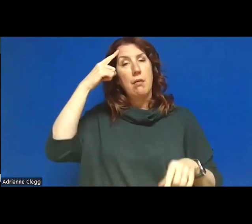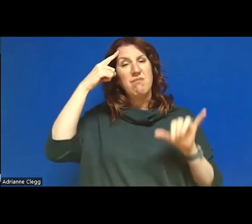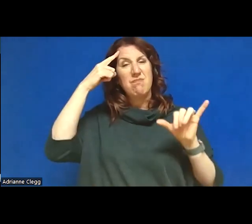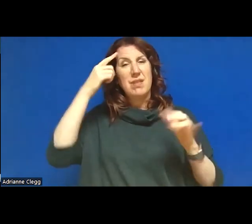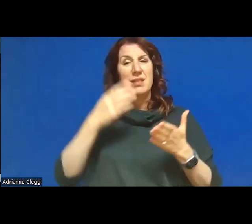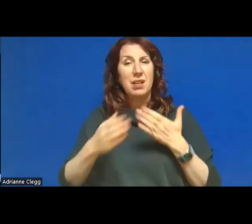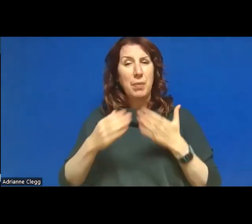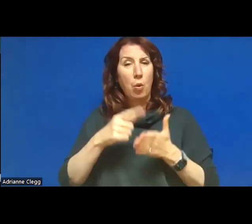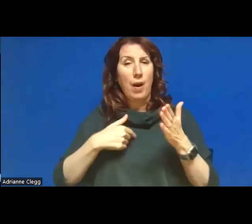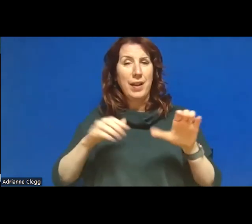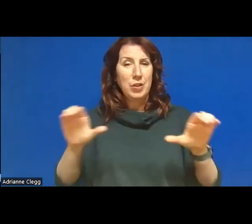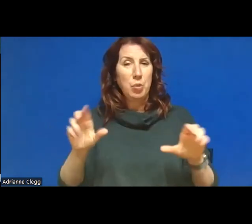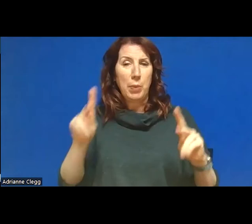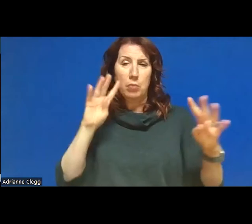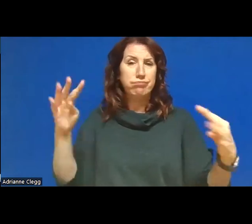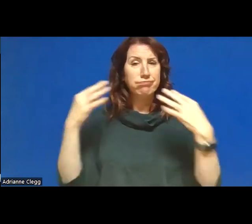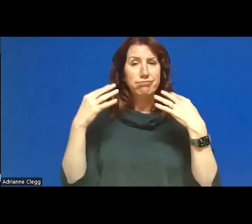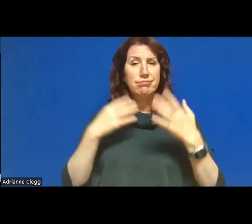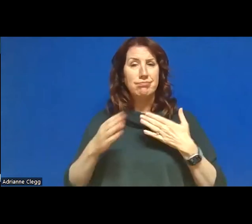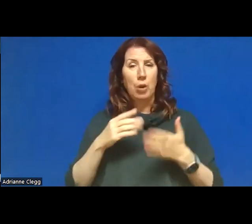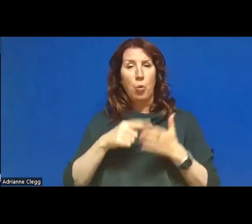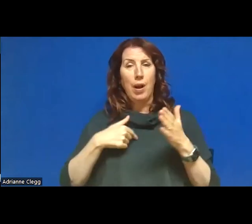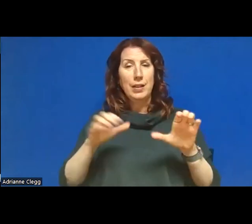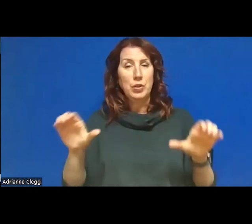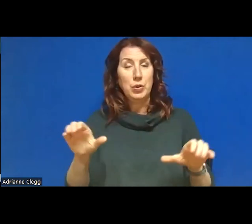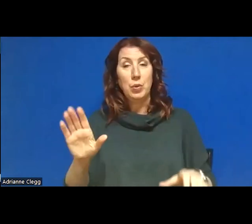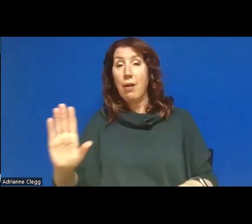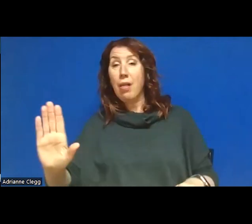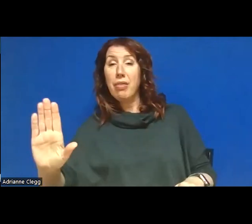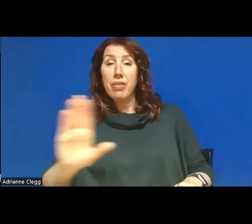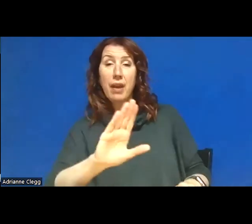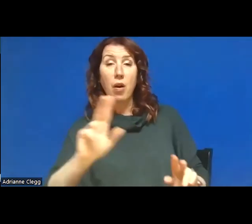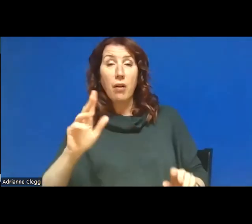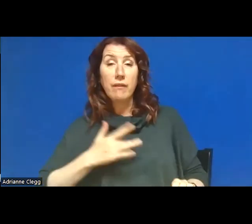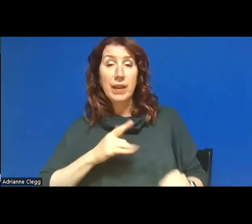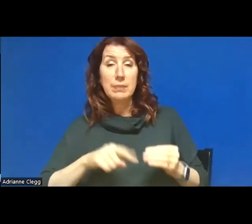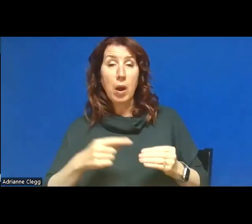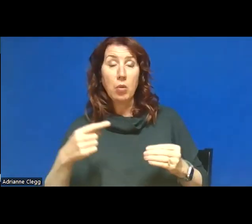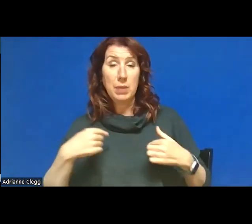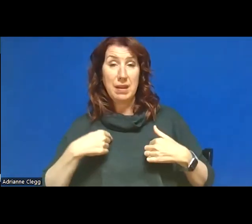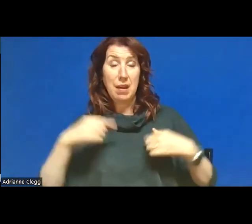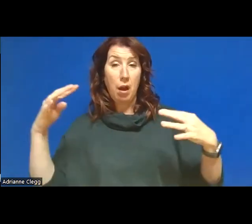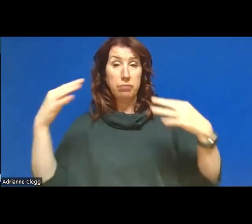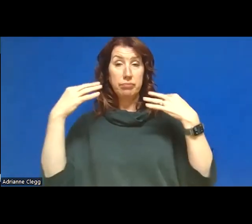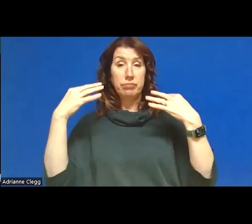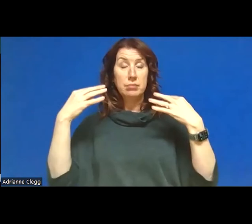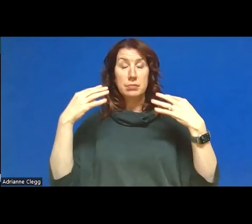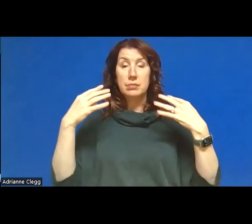And that how other people felt about me could not dictate how I felt about myself. And that's easy to